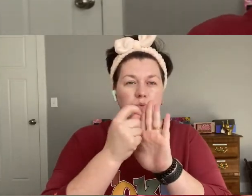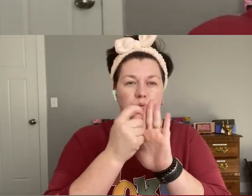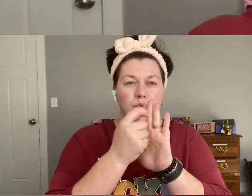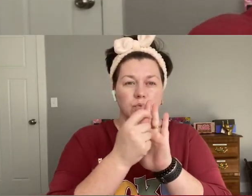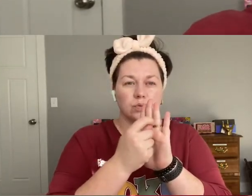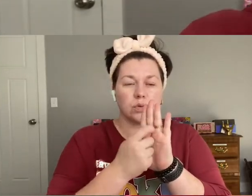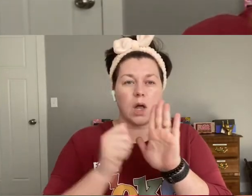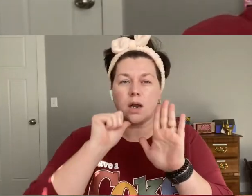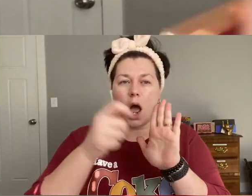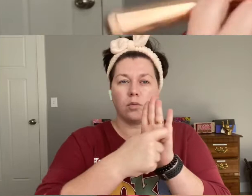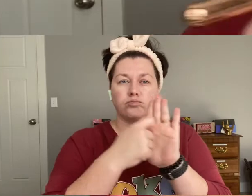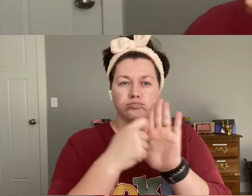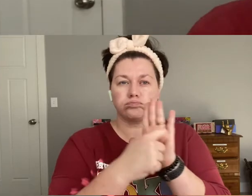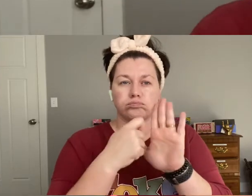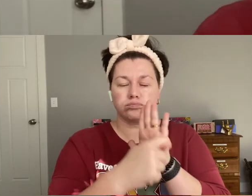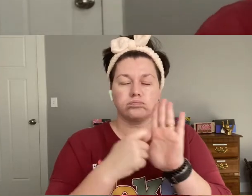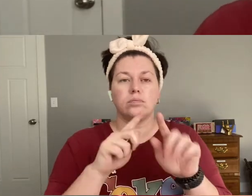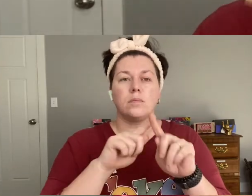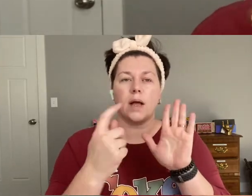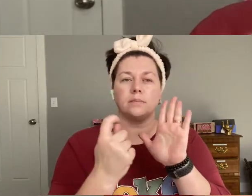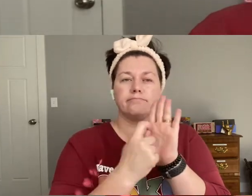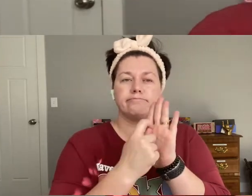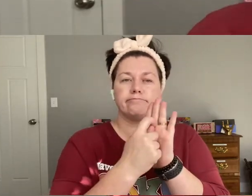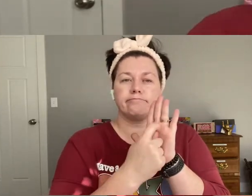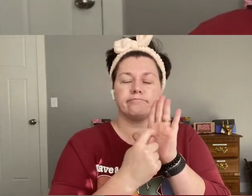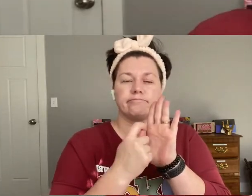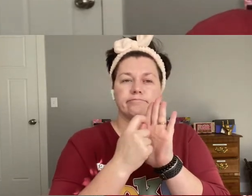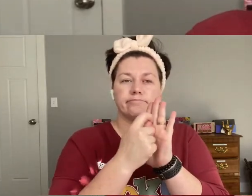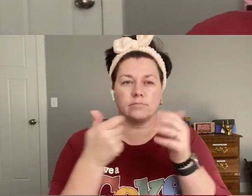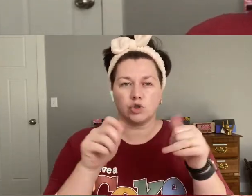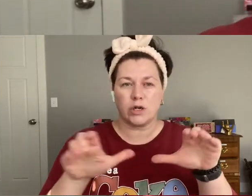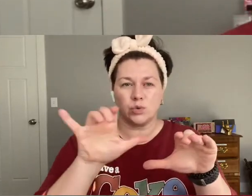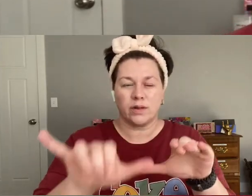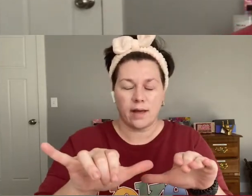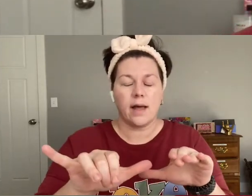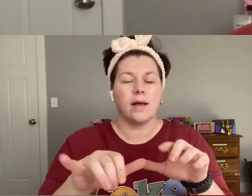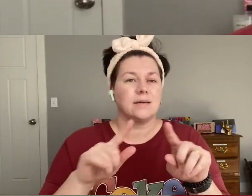And that is not really loving to blend with